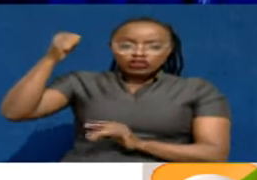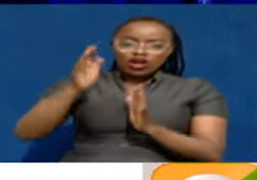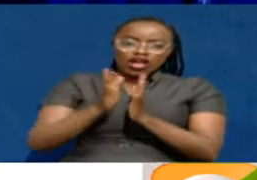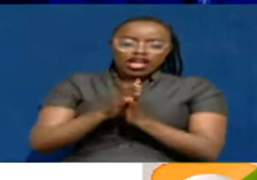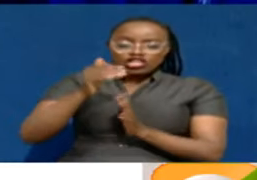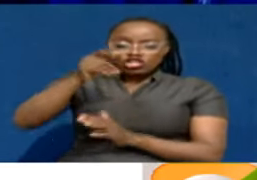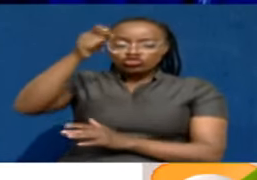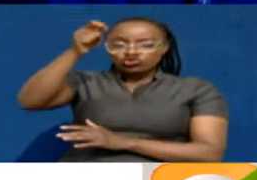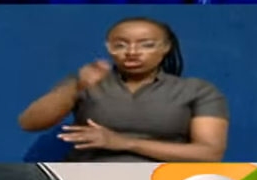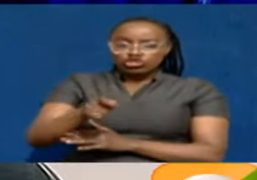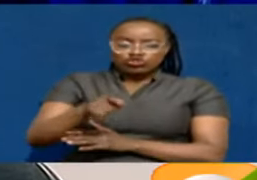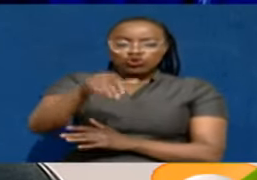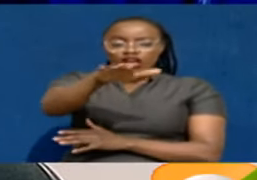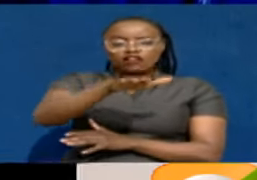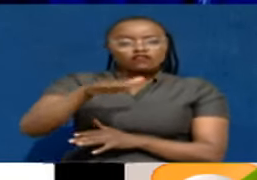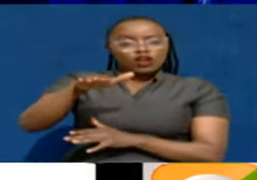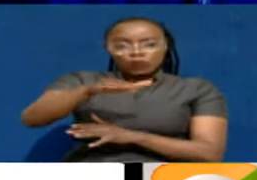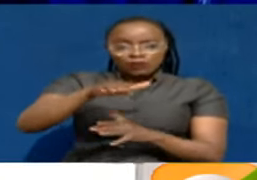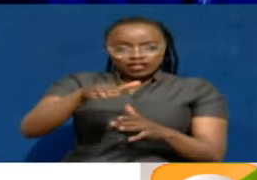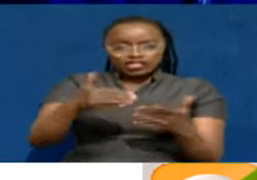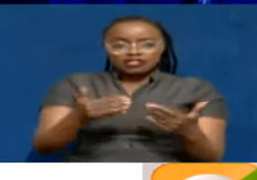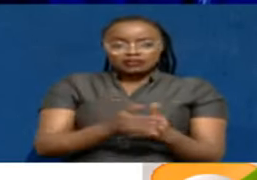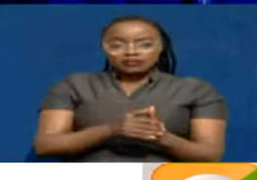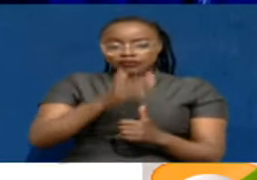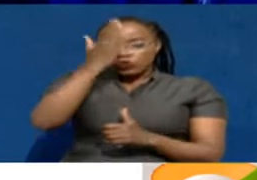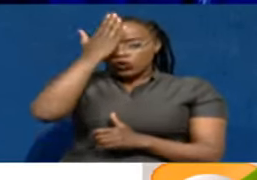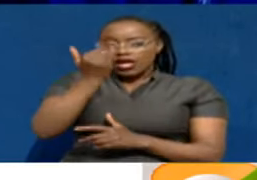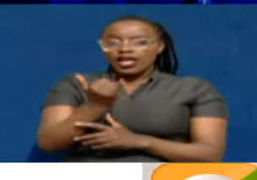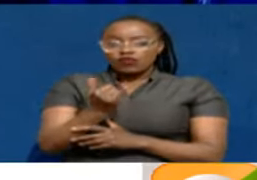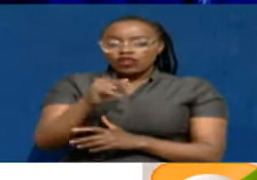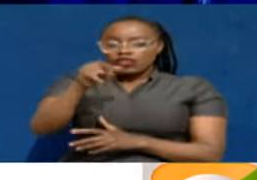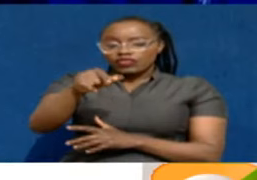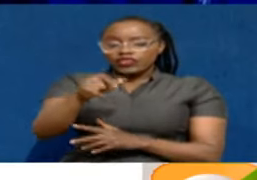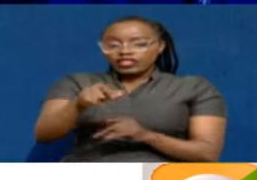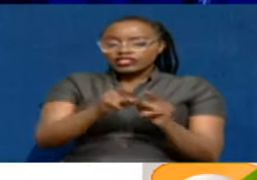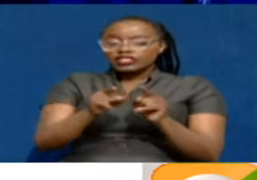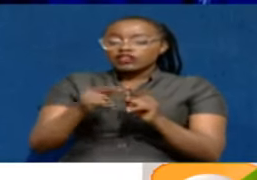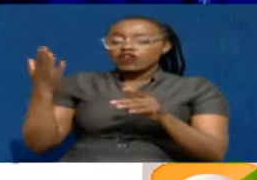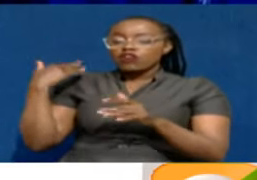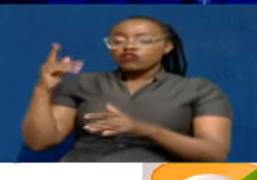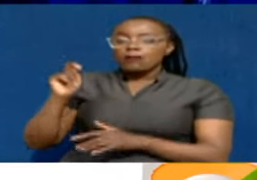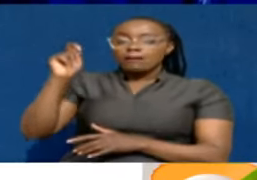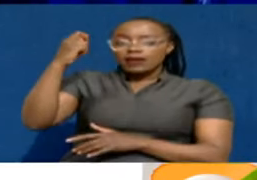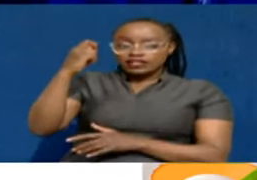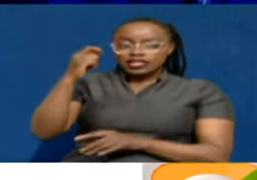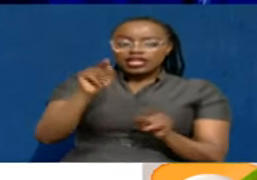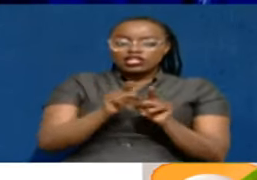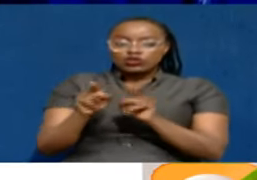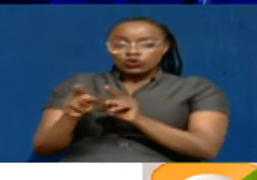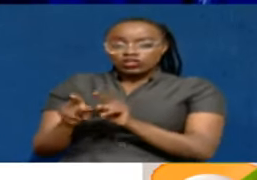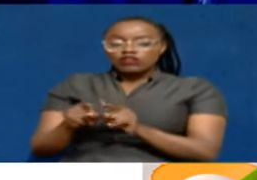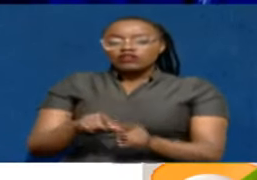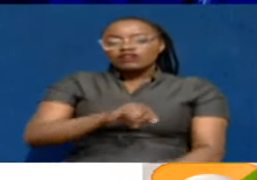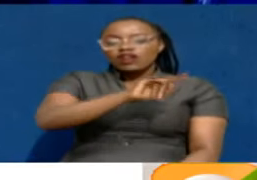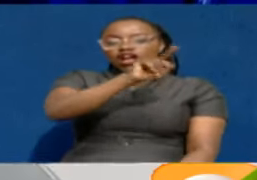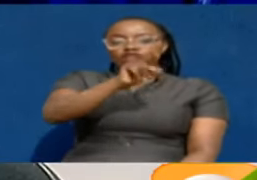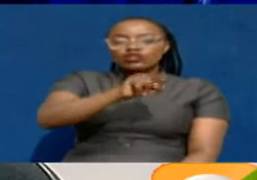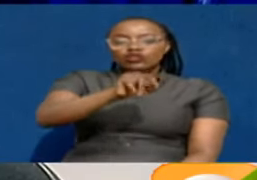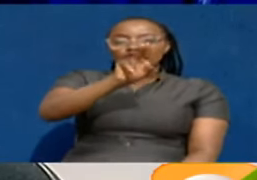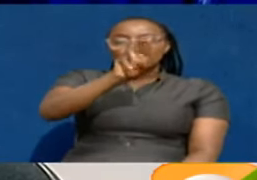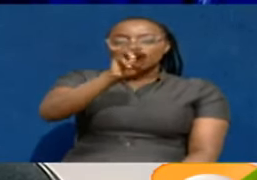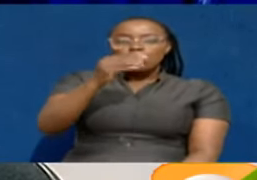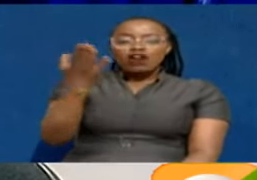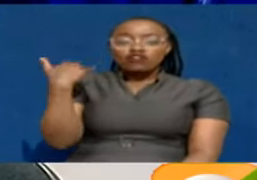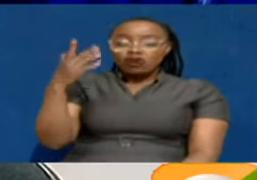and judicial environment, because this is a former president. And Jacob Zuma is not just a